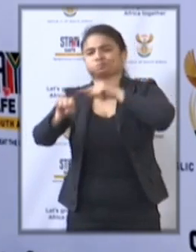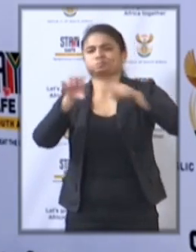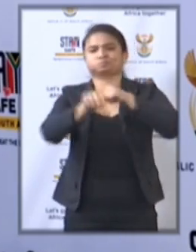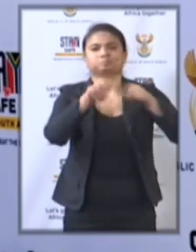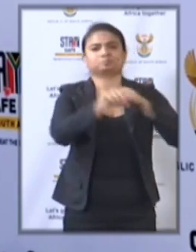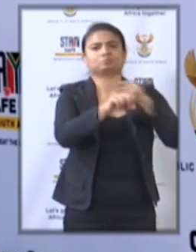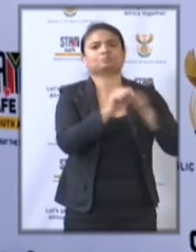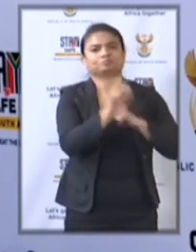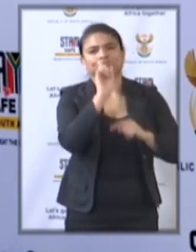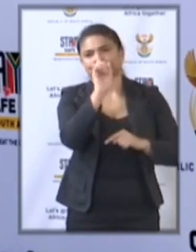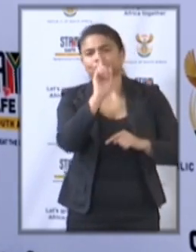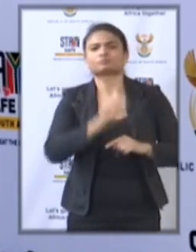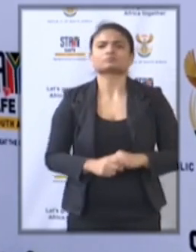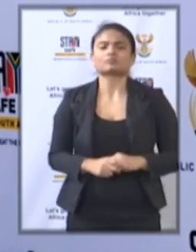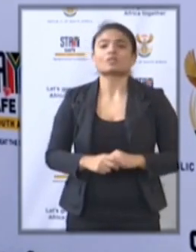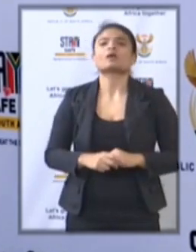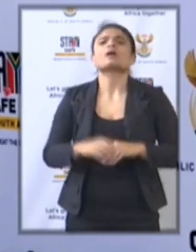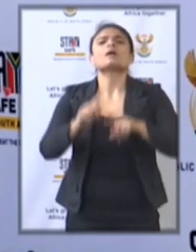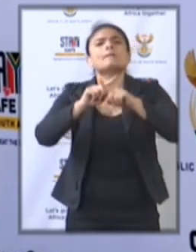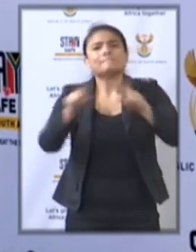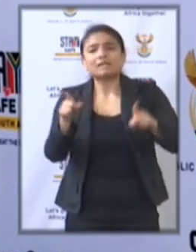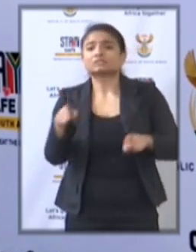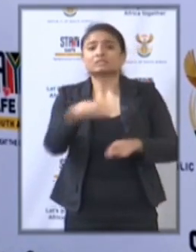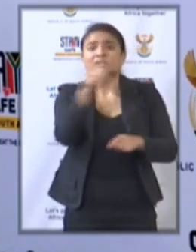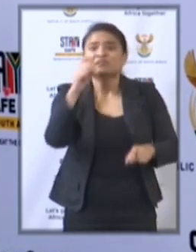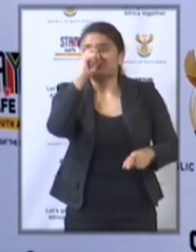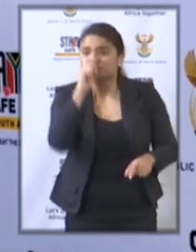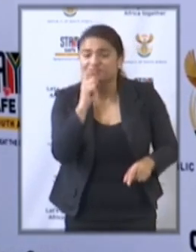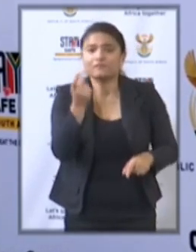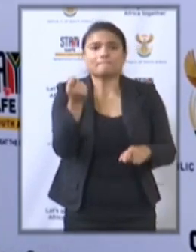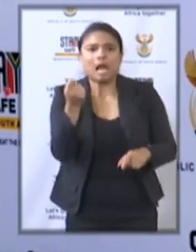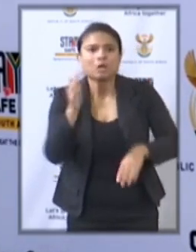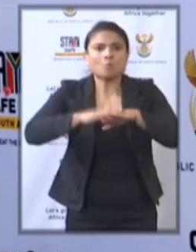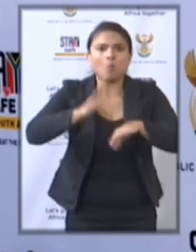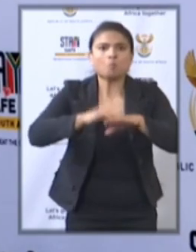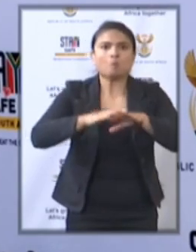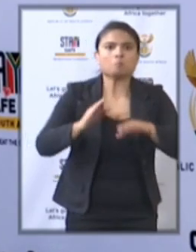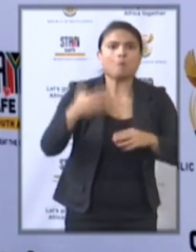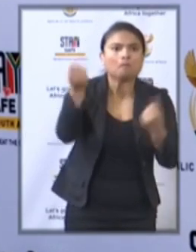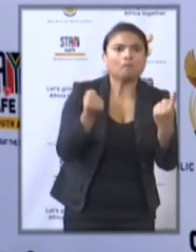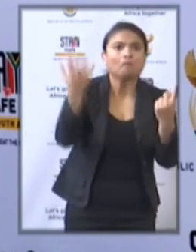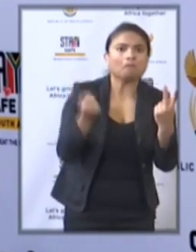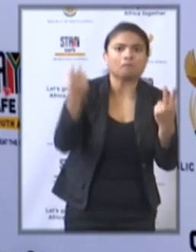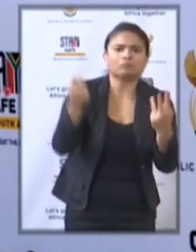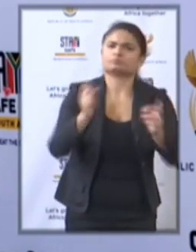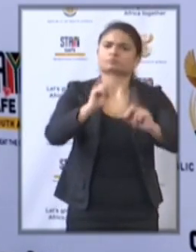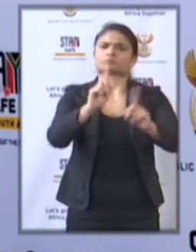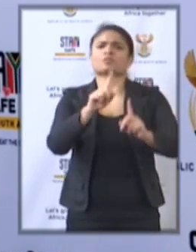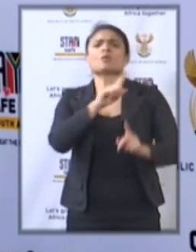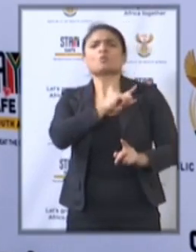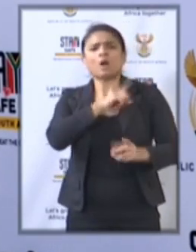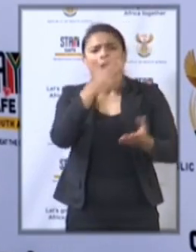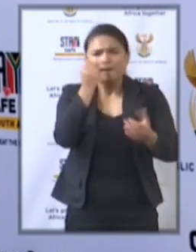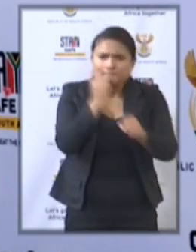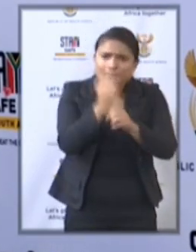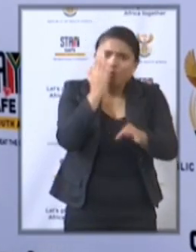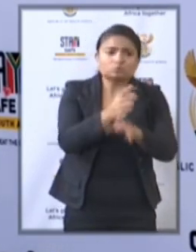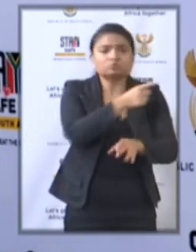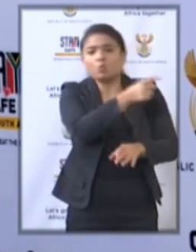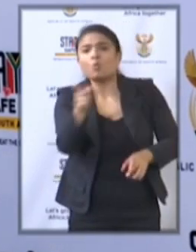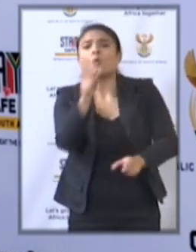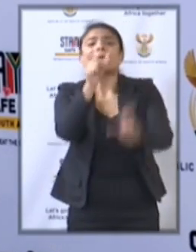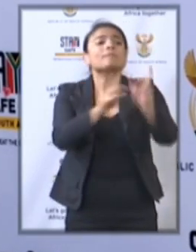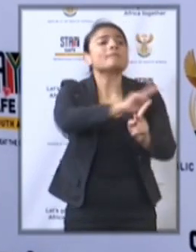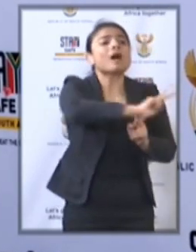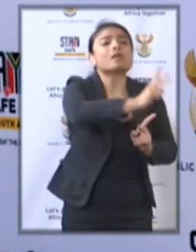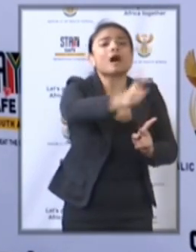nawo. Ukuze wonke umuntu ongatholi uma kufanele athole imali yakhe ingadliwa umunye umuntu.